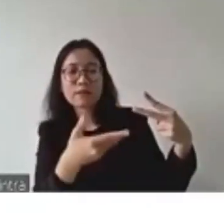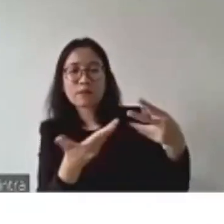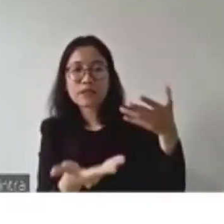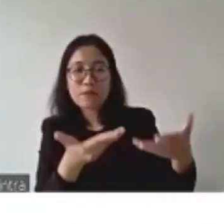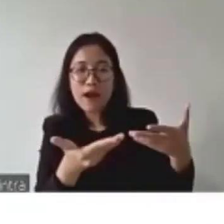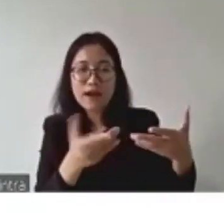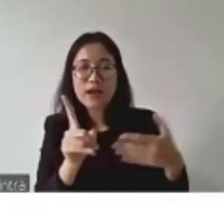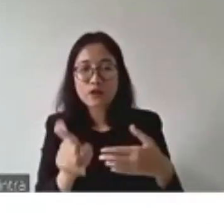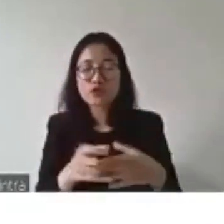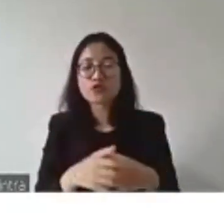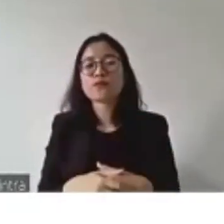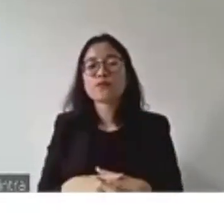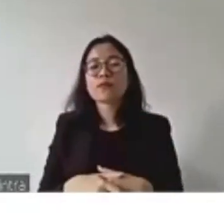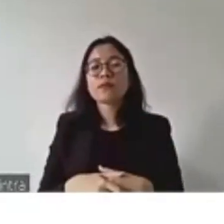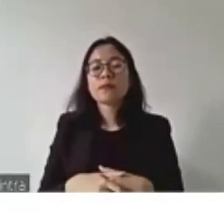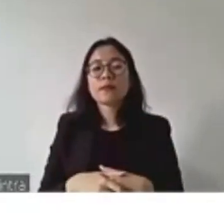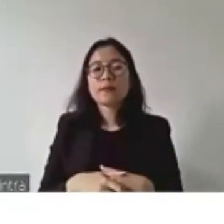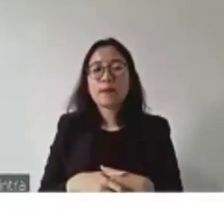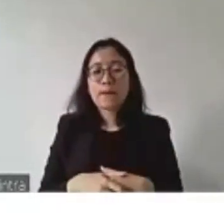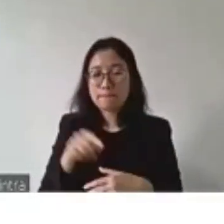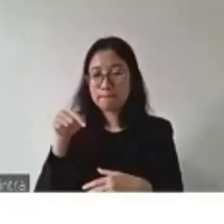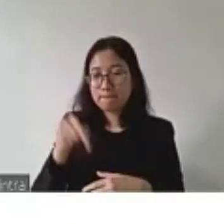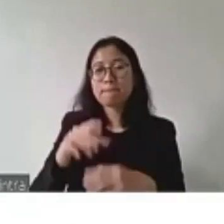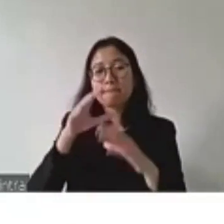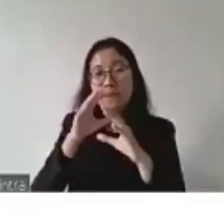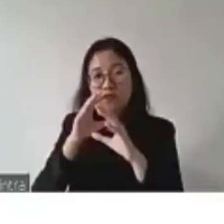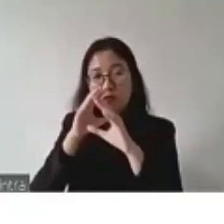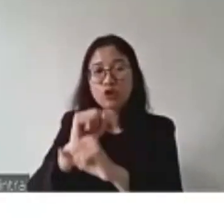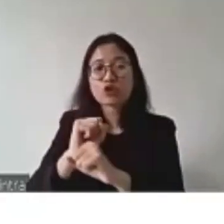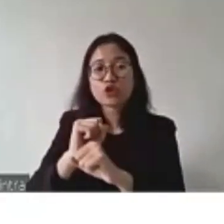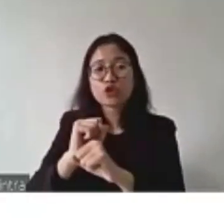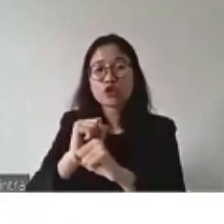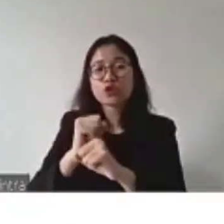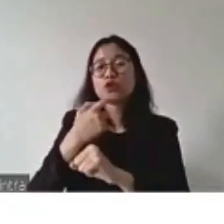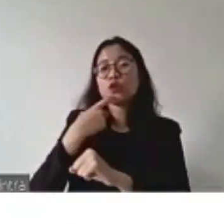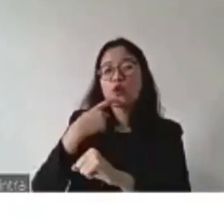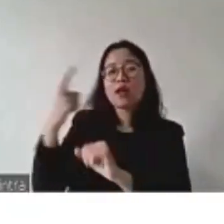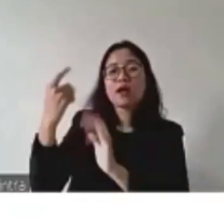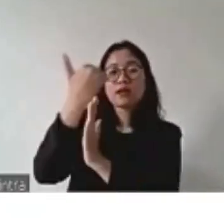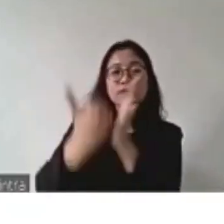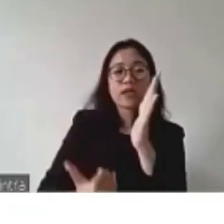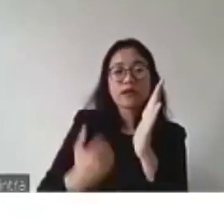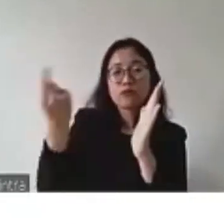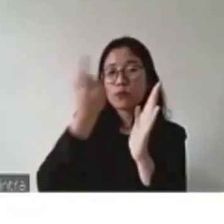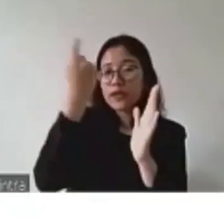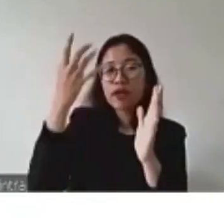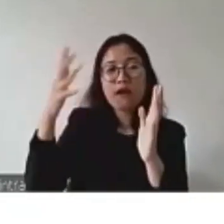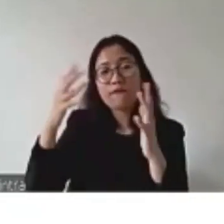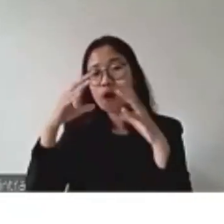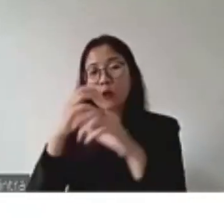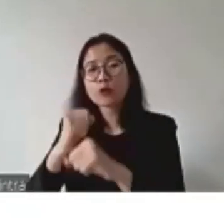to action. So more policies, more comprehensive solutions based on the scientific research